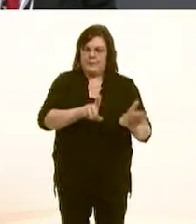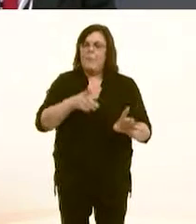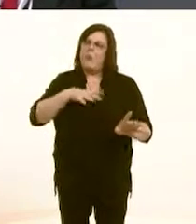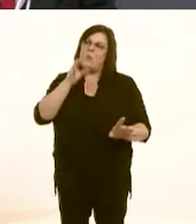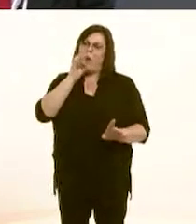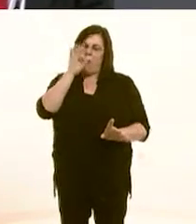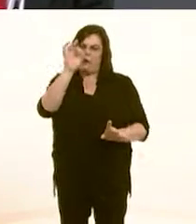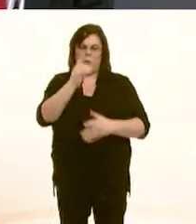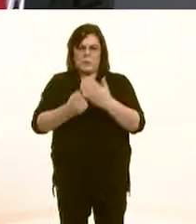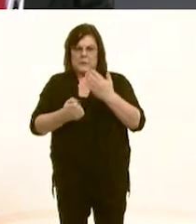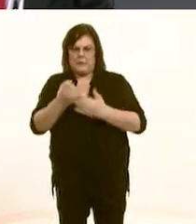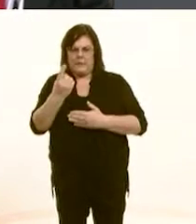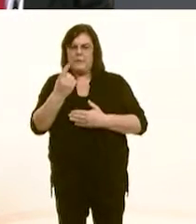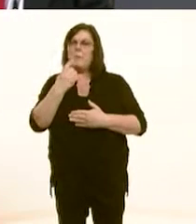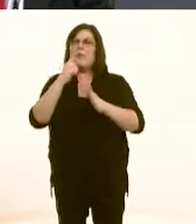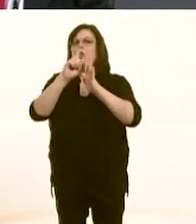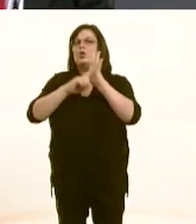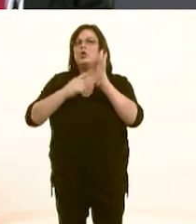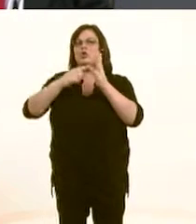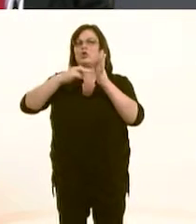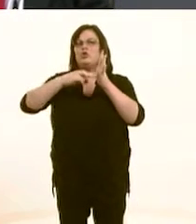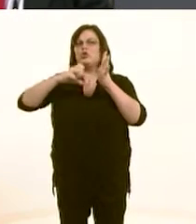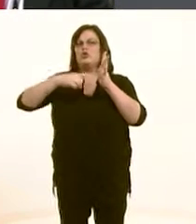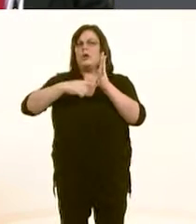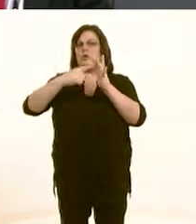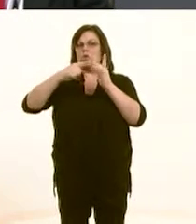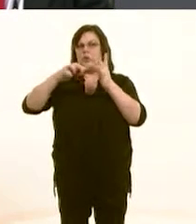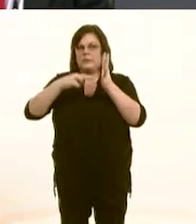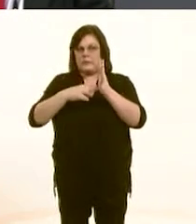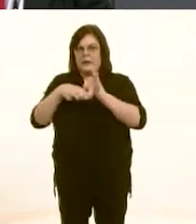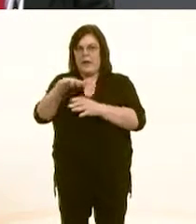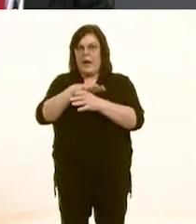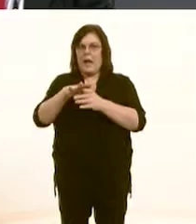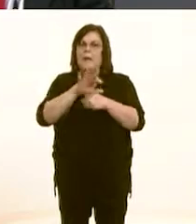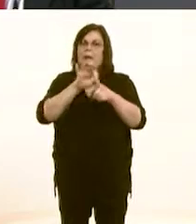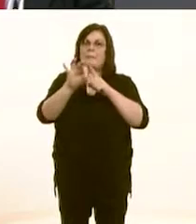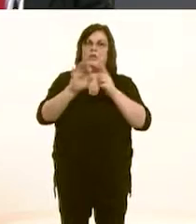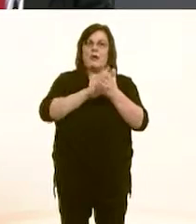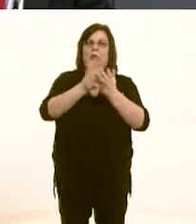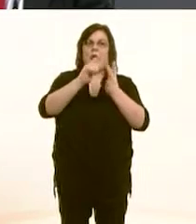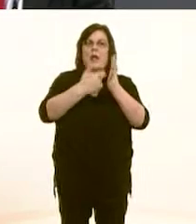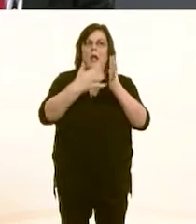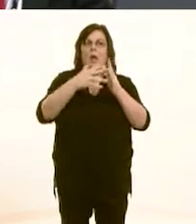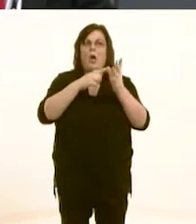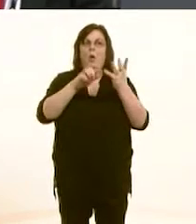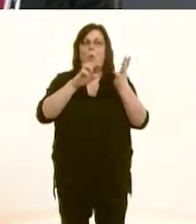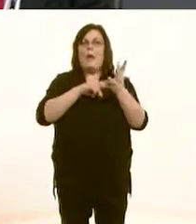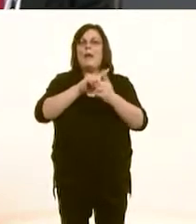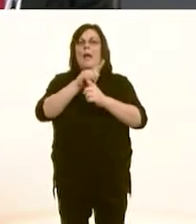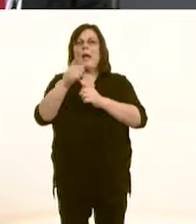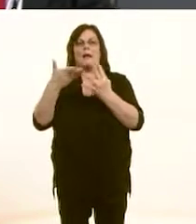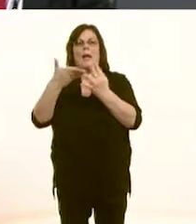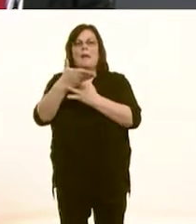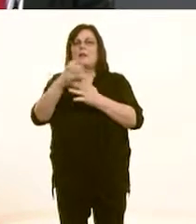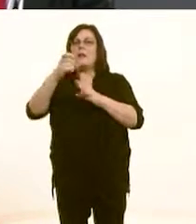the proposed junction locations, particularly as they affect Hirwine and access to the Cenin Valley. There was some